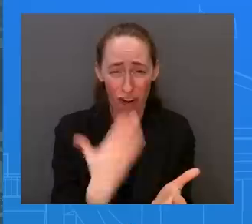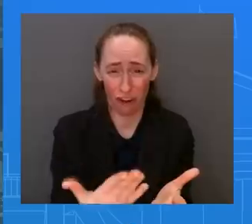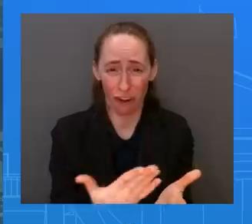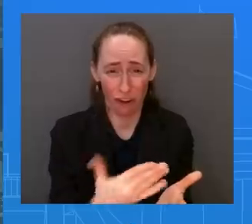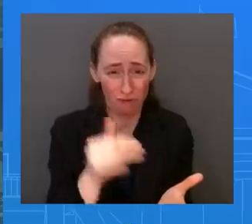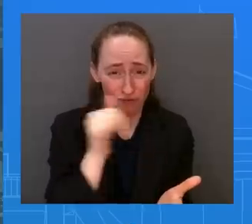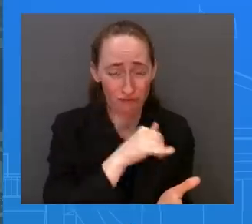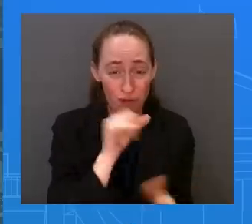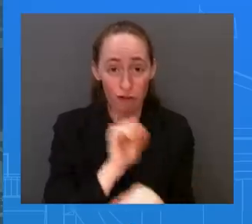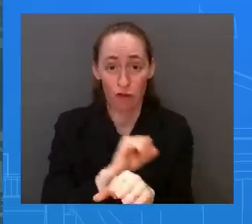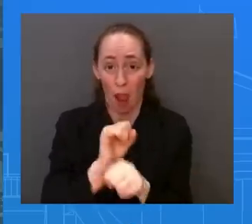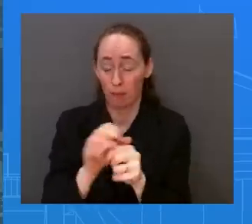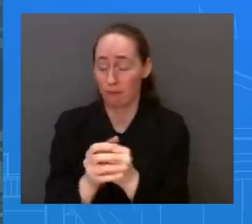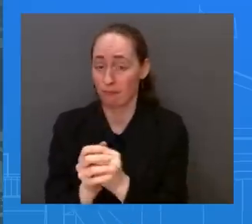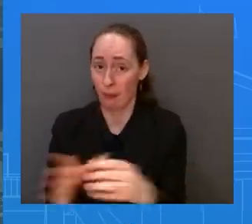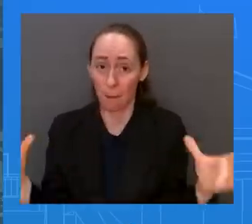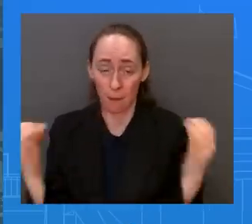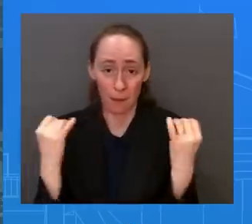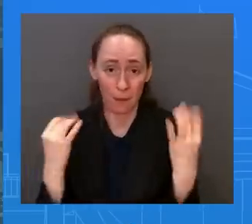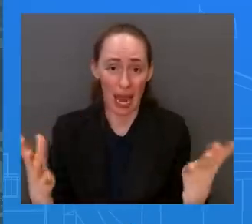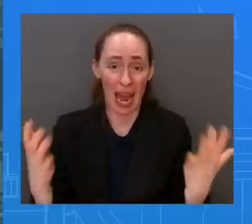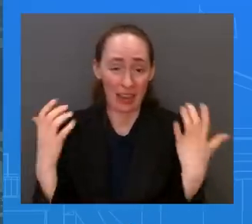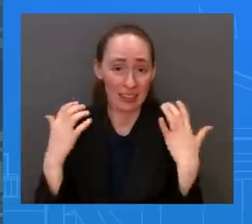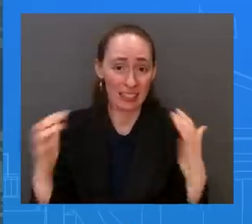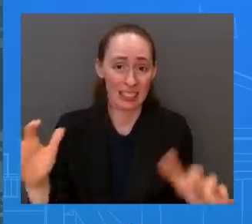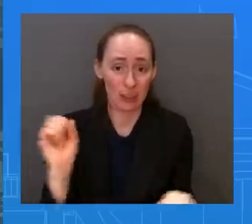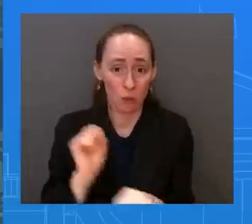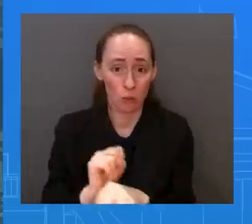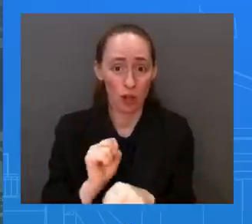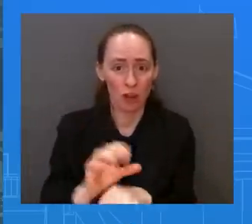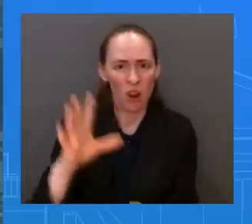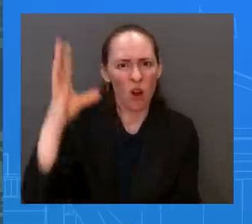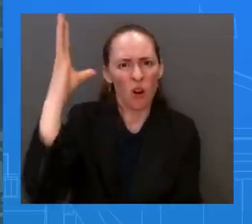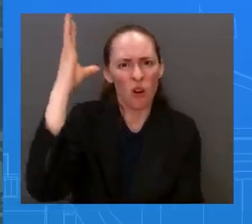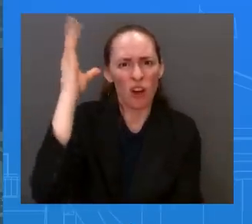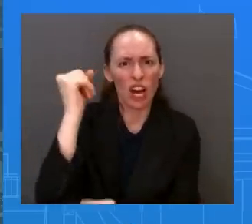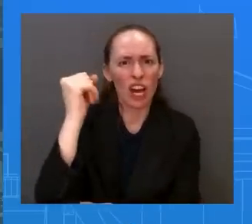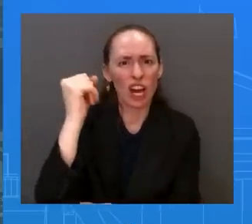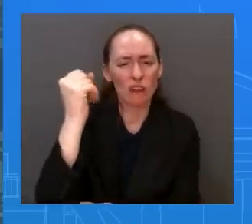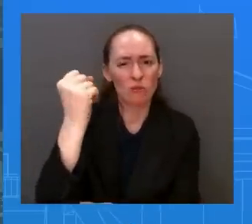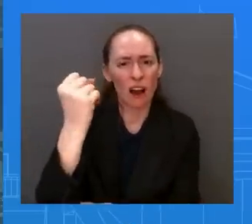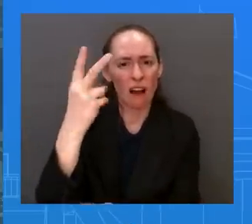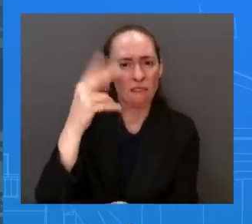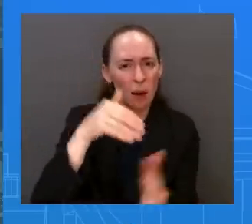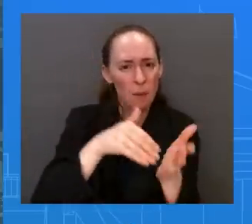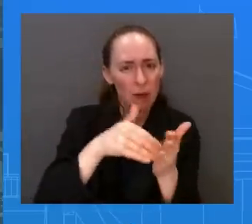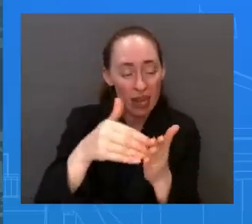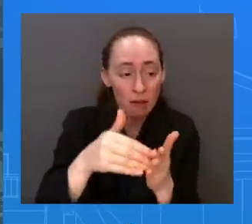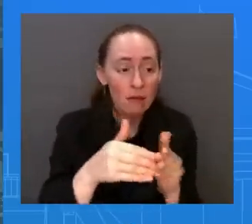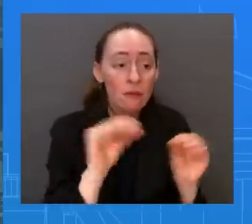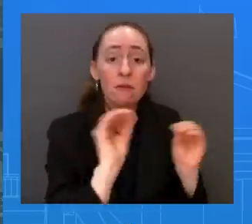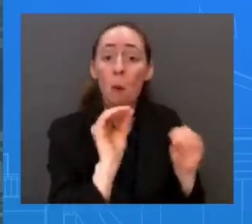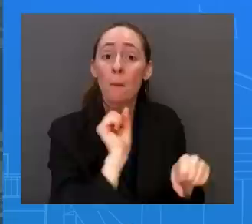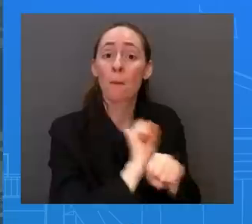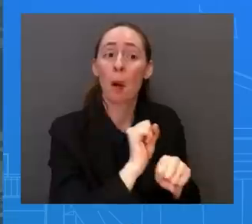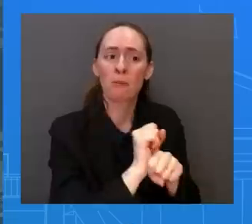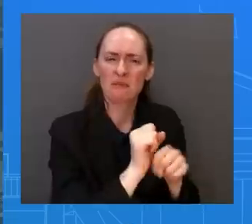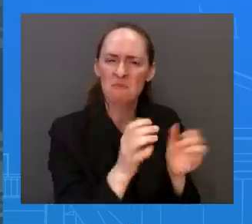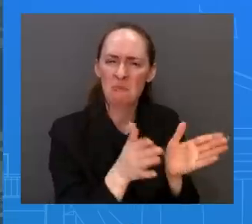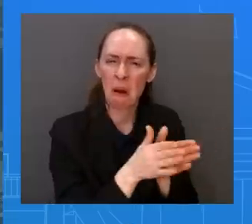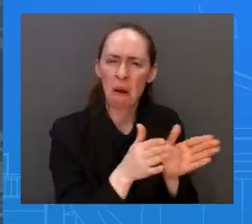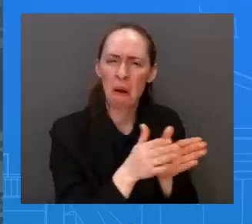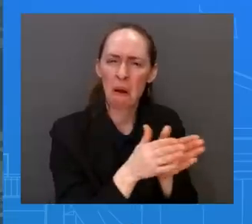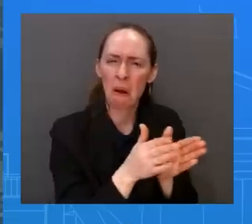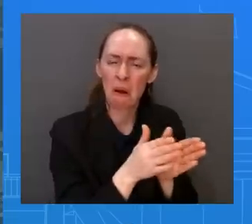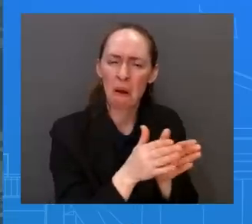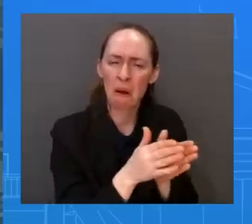about record 12 million jobs, when you think about unemployment at the lowest that it's been in 54 years, when you think about the 800,000 manufacturing jobs